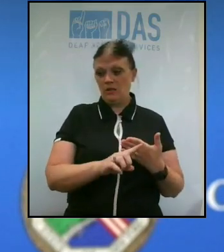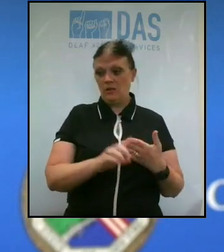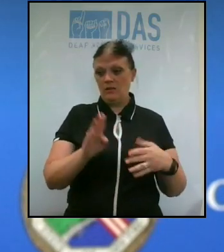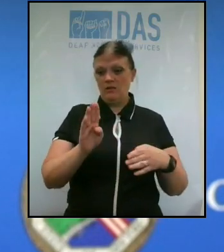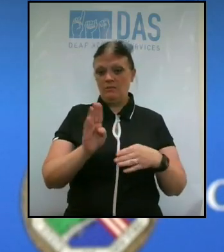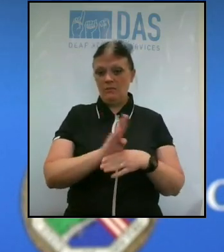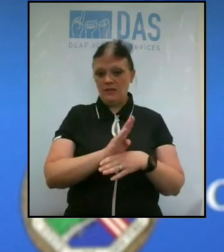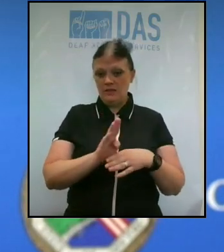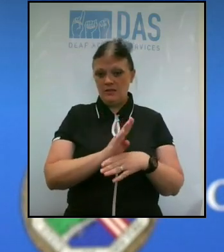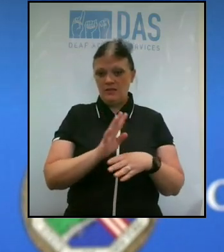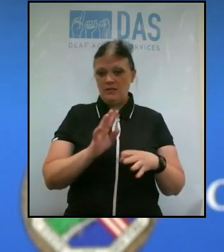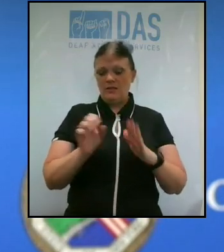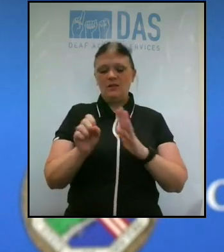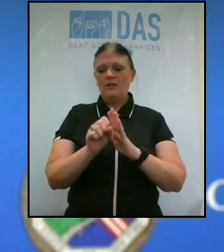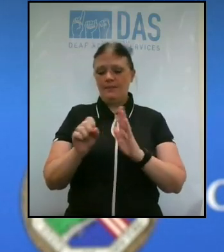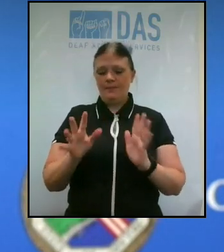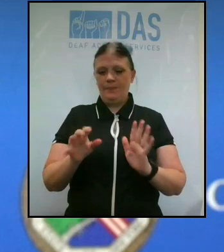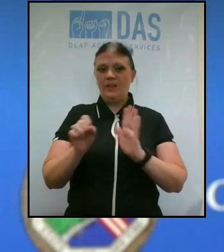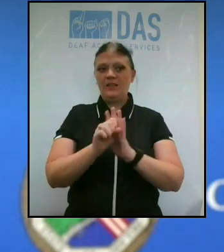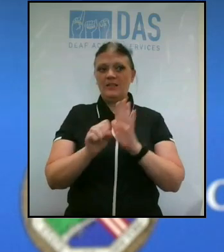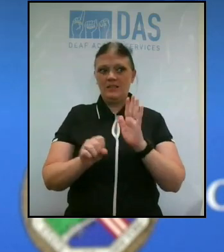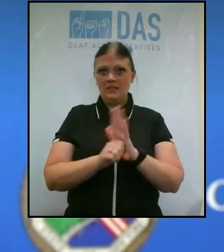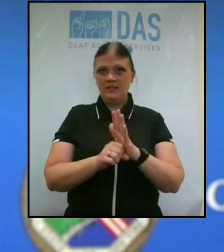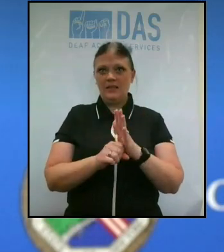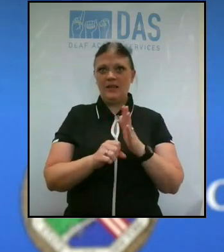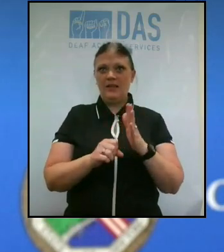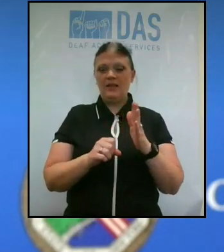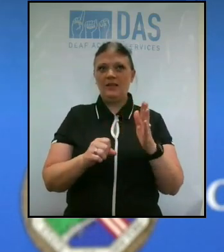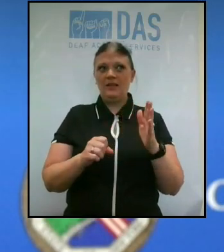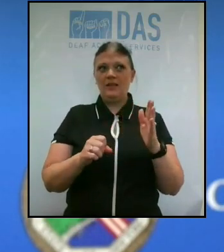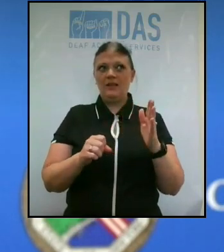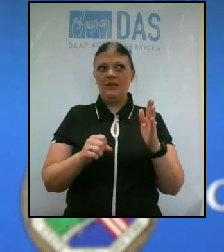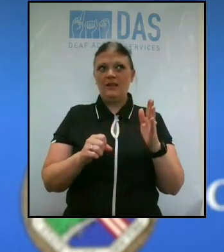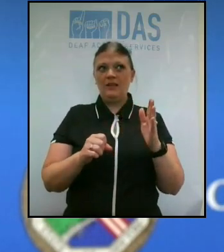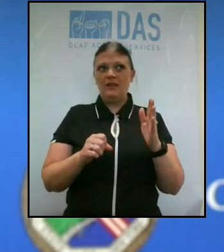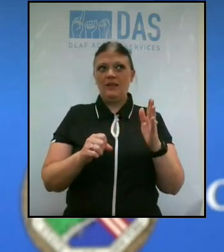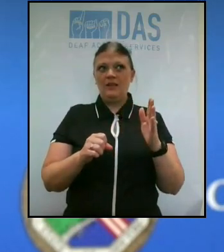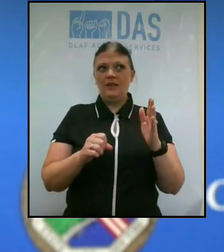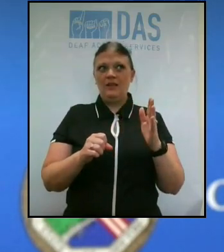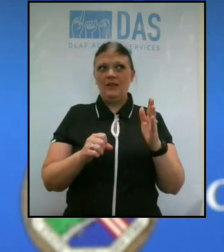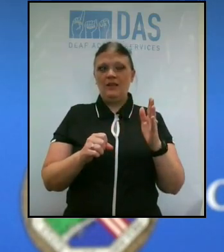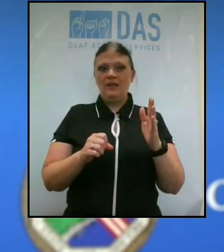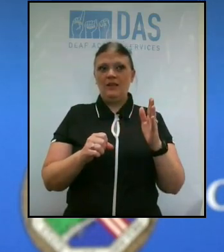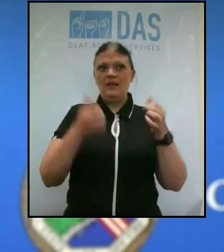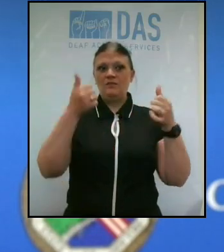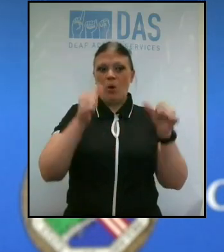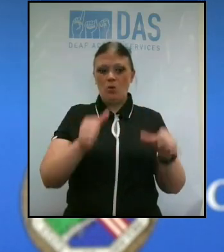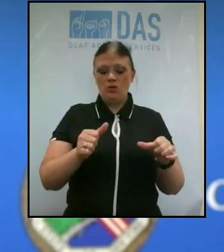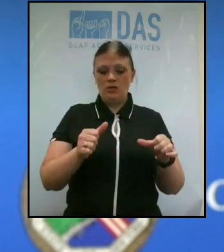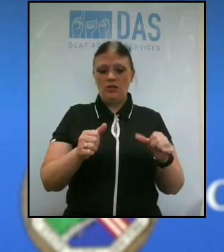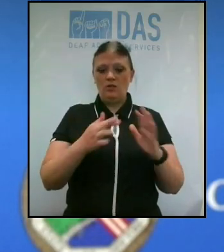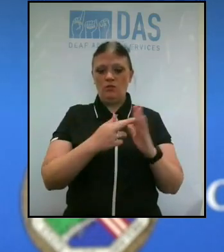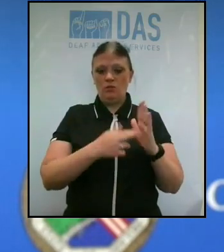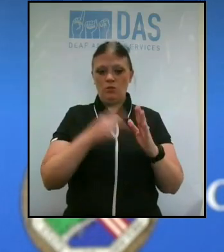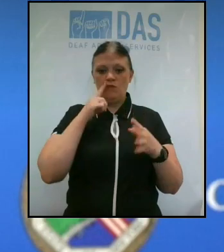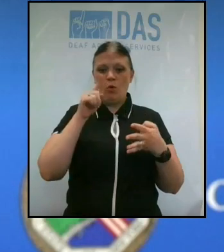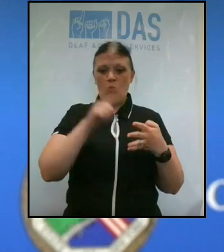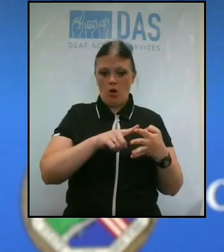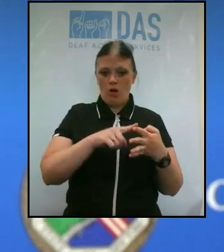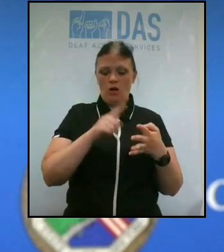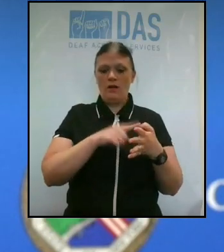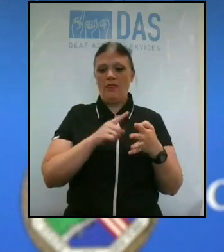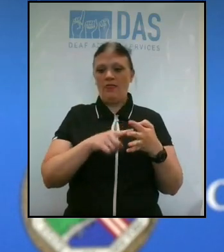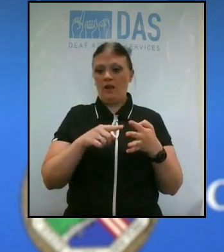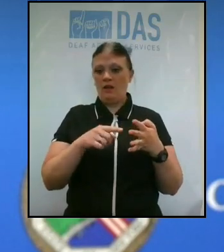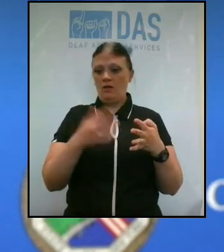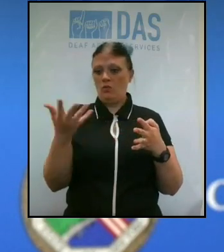Businesses, the state's putting out, has put out guidance for phase one. Businesses are awaiting guidance for phase two. I was wondering